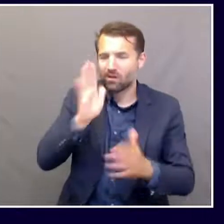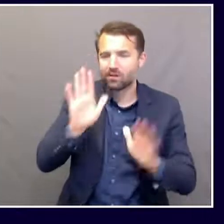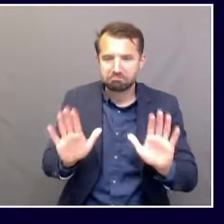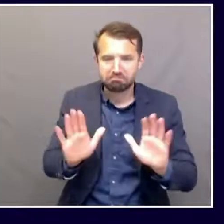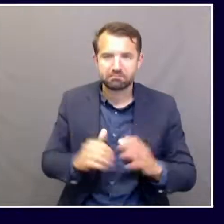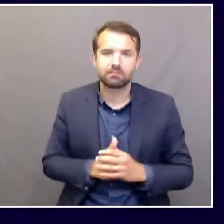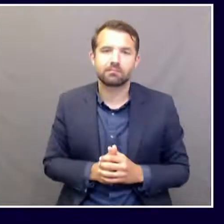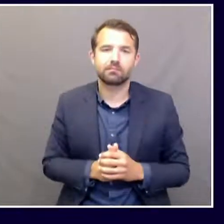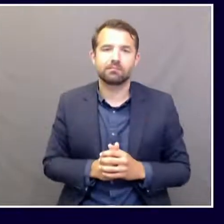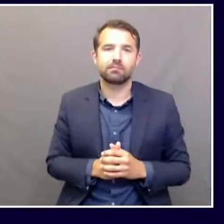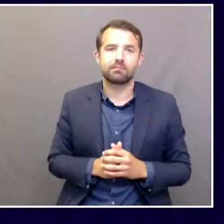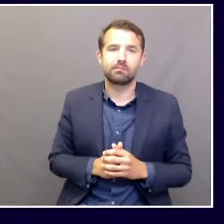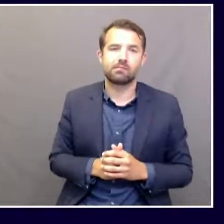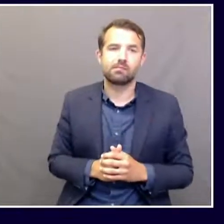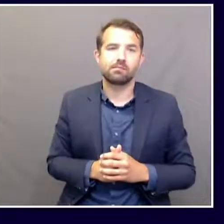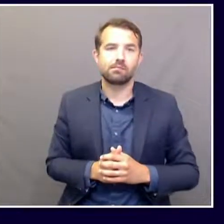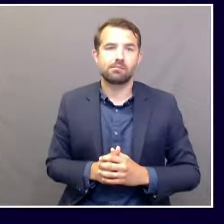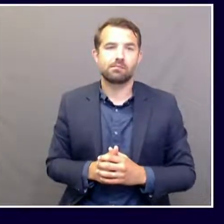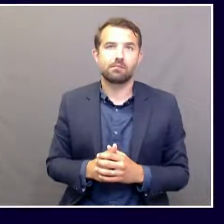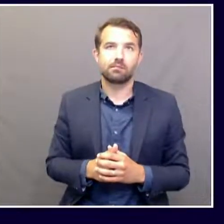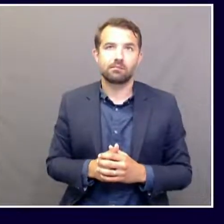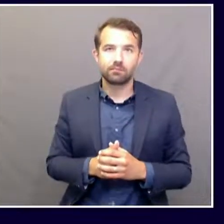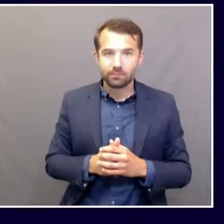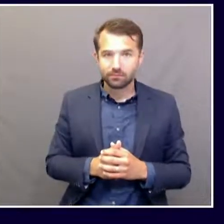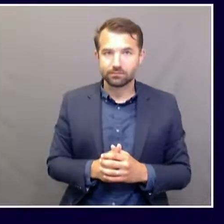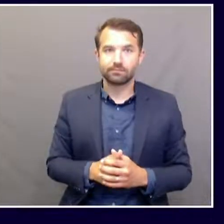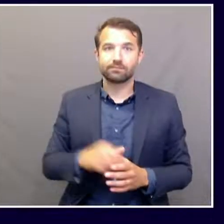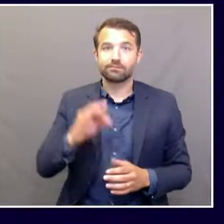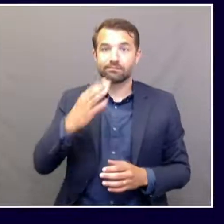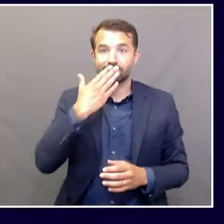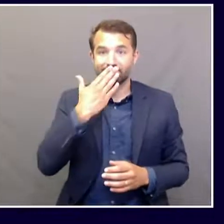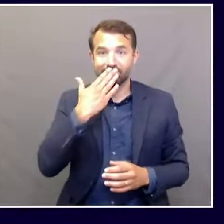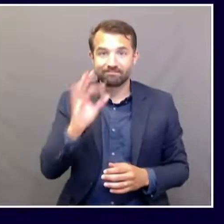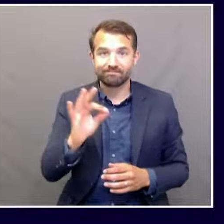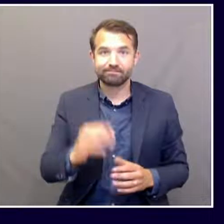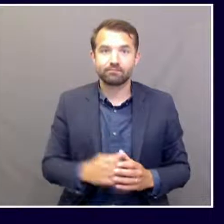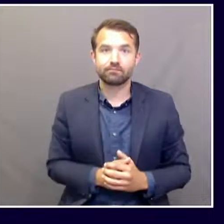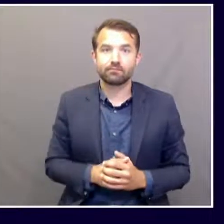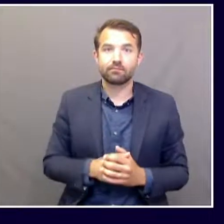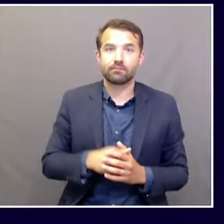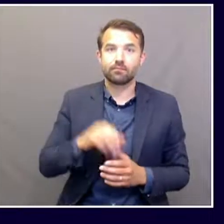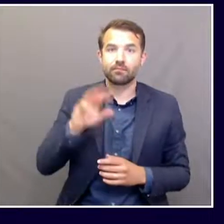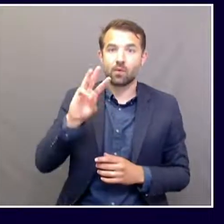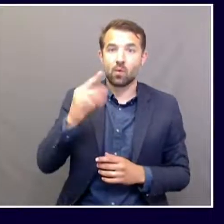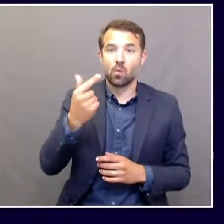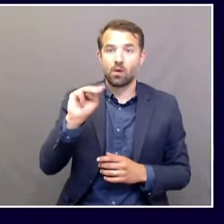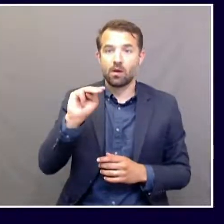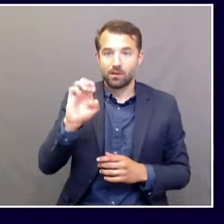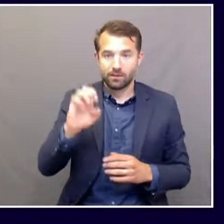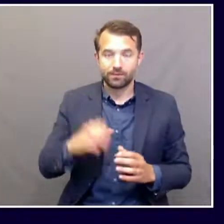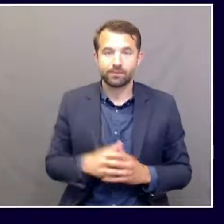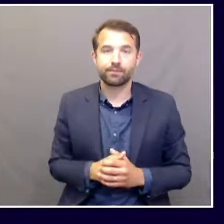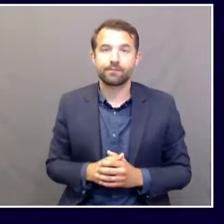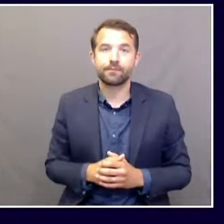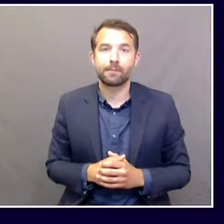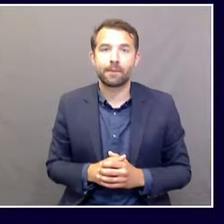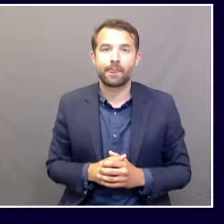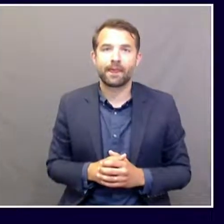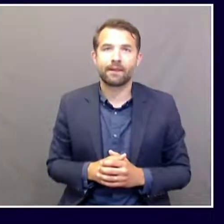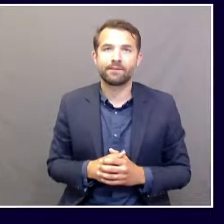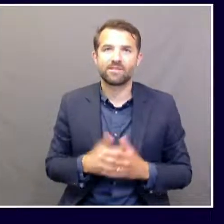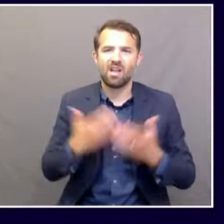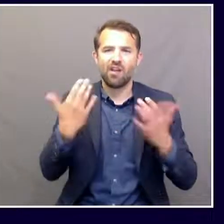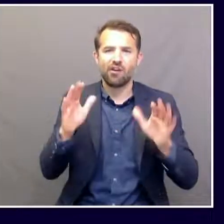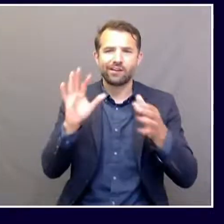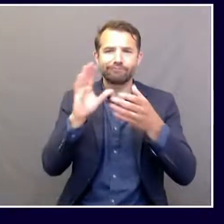Thanks a lot, Brian. Over to Blair at WGME. Hi, Dr. Shaw. You did touch on this earlier, but this week we